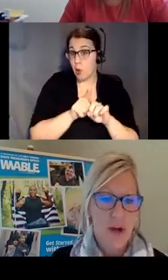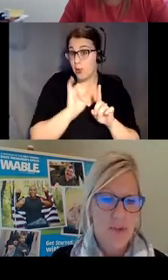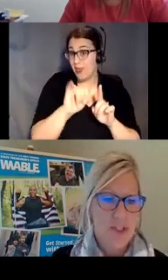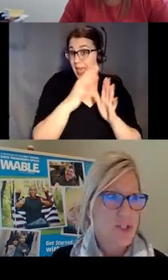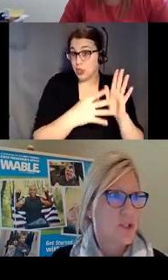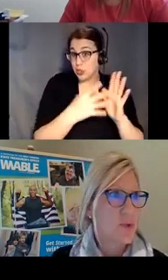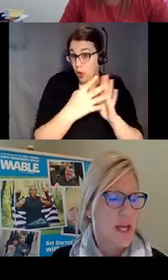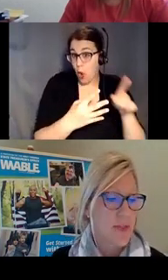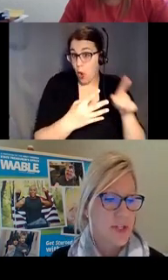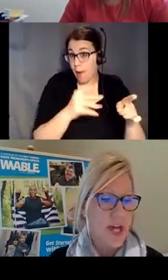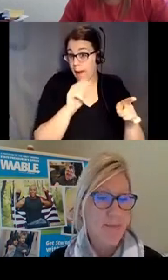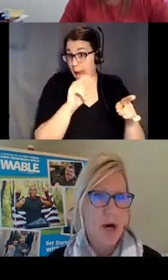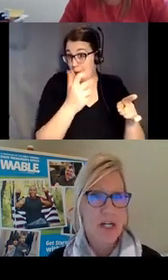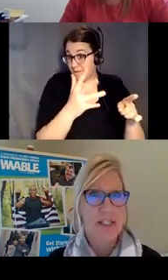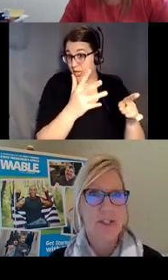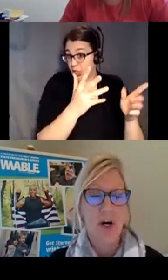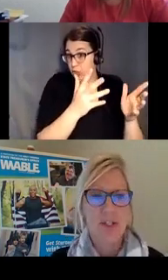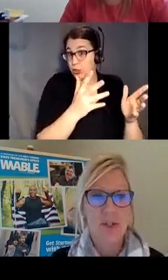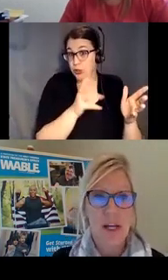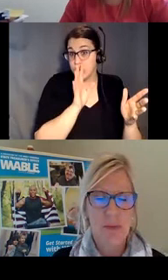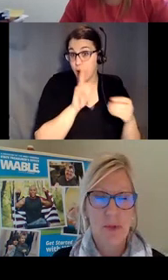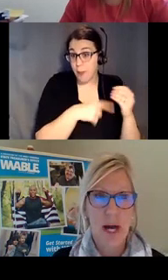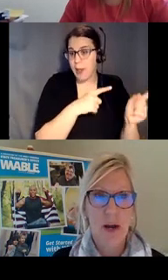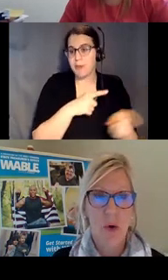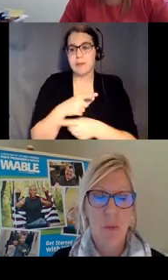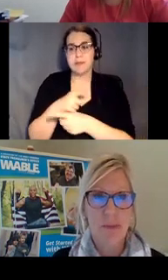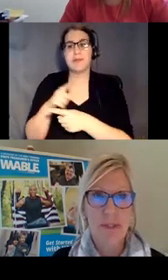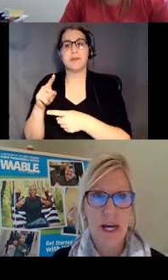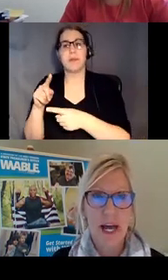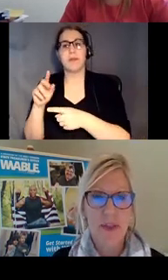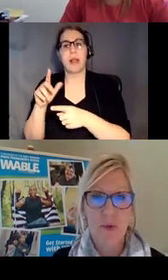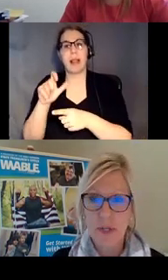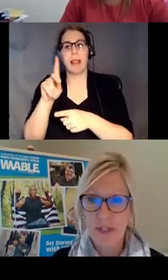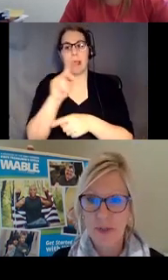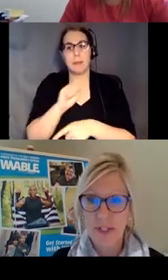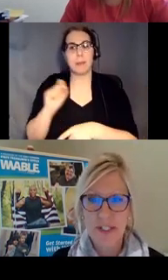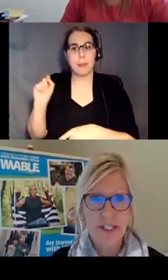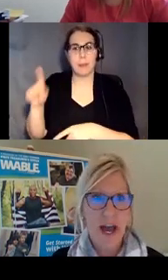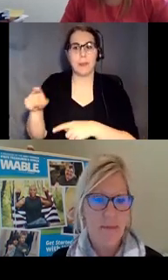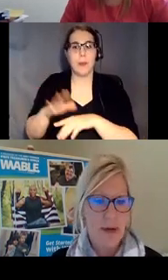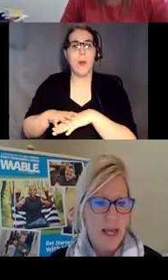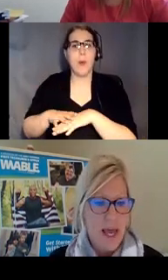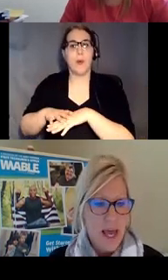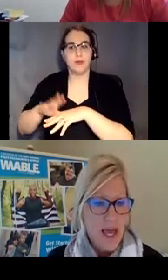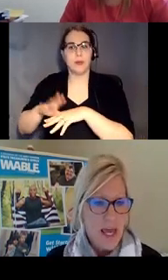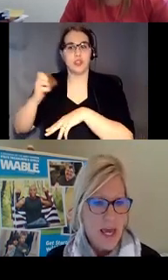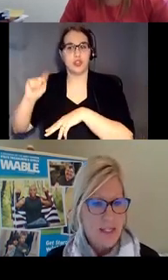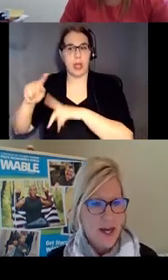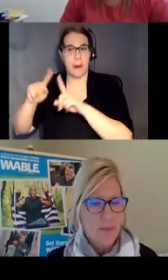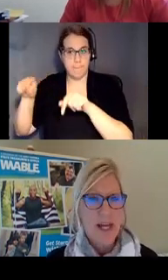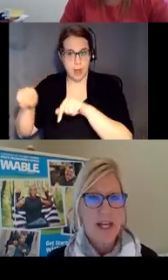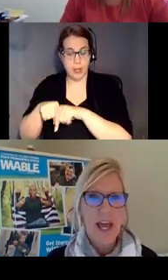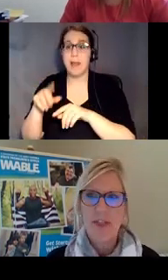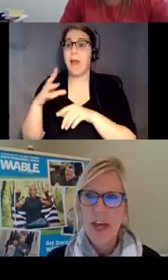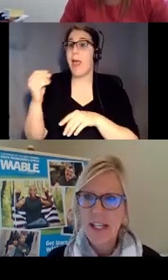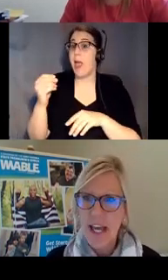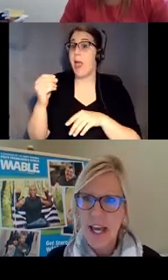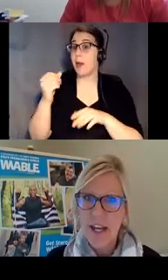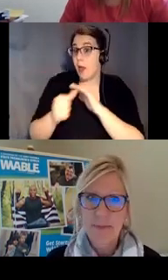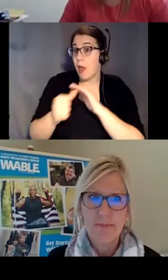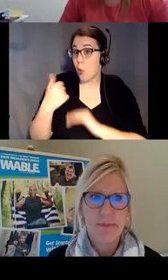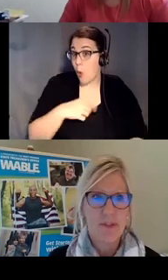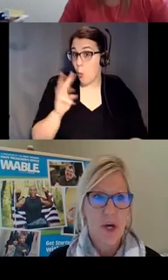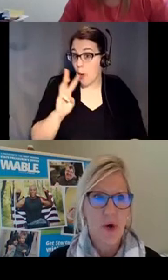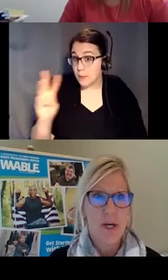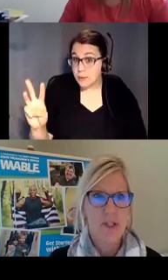Anna referenced to in the chat box. It's also available at our website at the resources tab. And again, thanks,